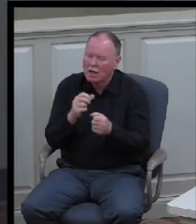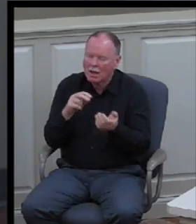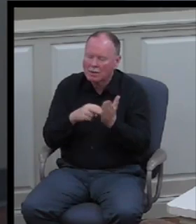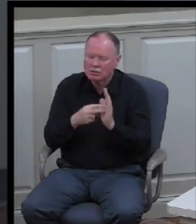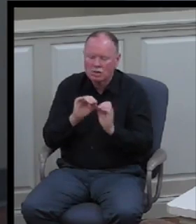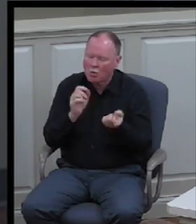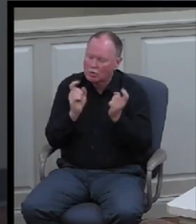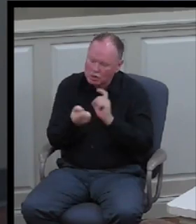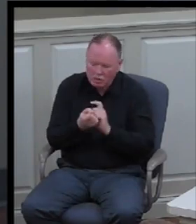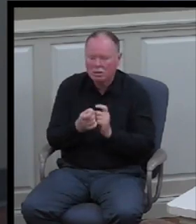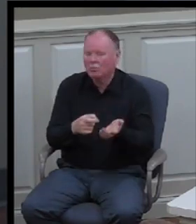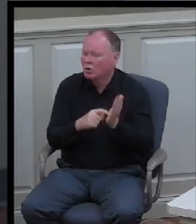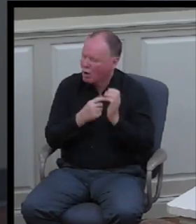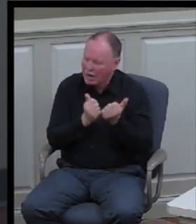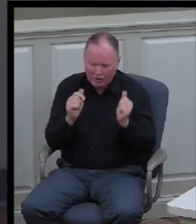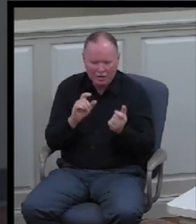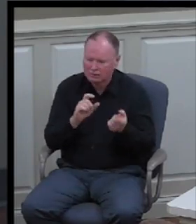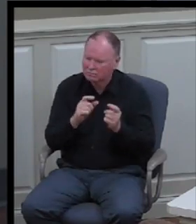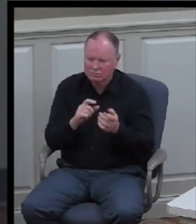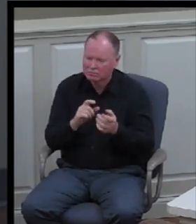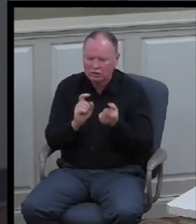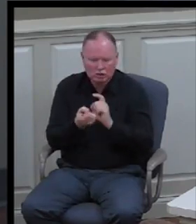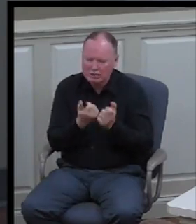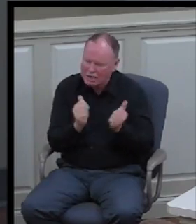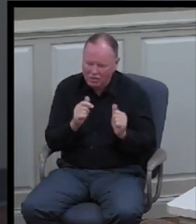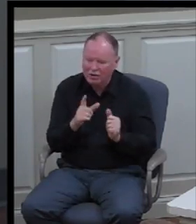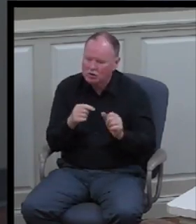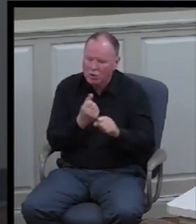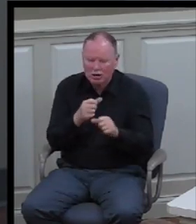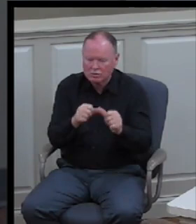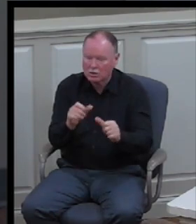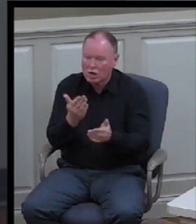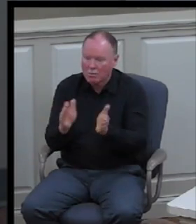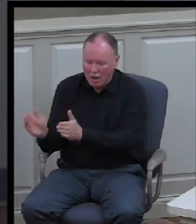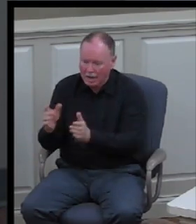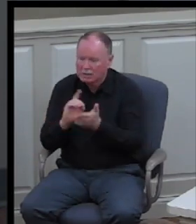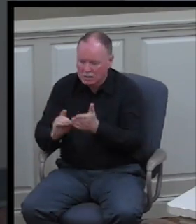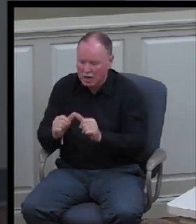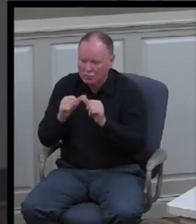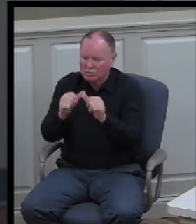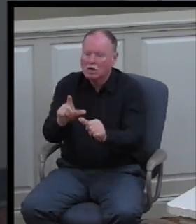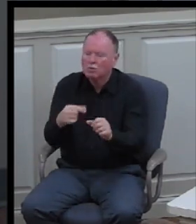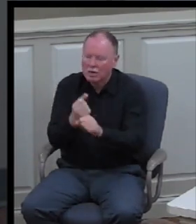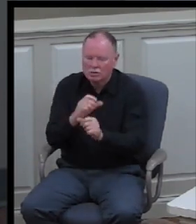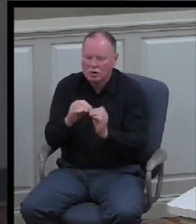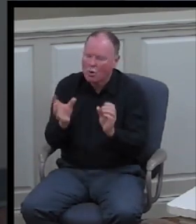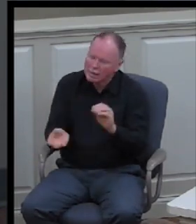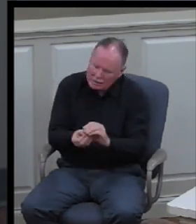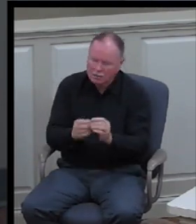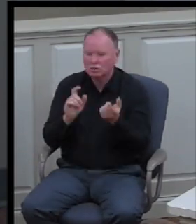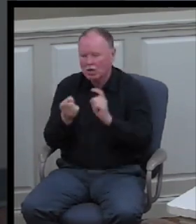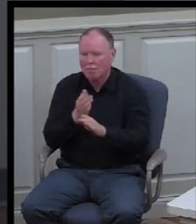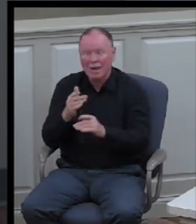structure. What you've planned and what you have will make you last 20 years without having to do any additions or changes,